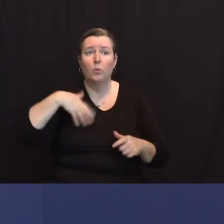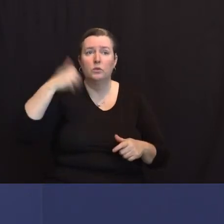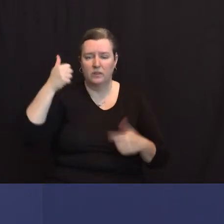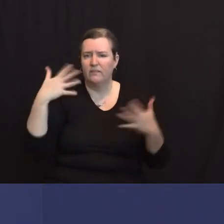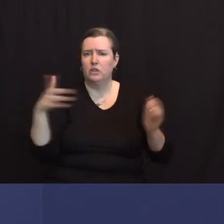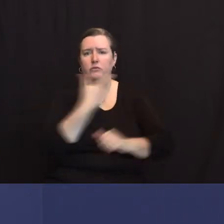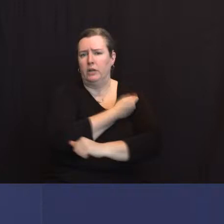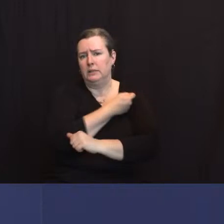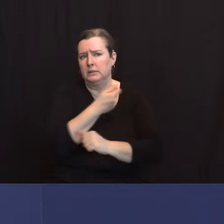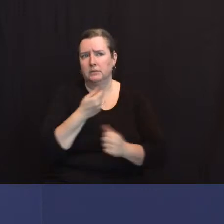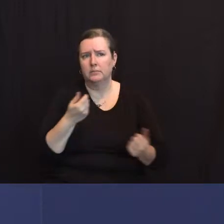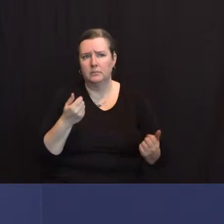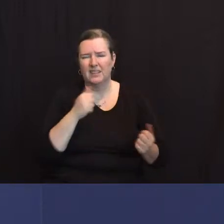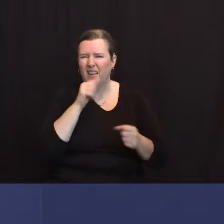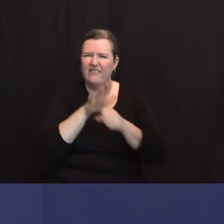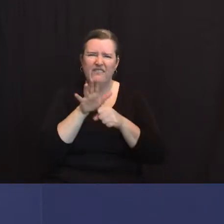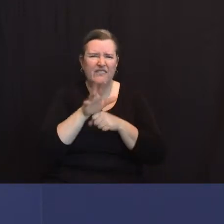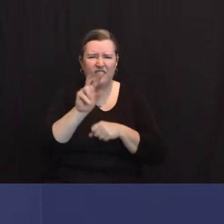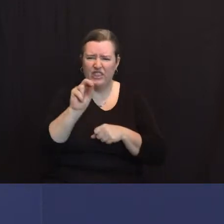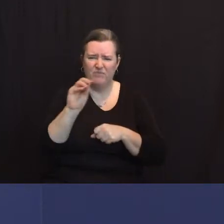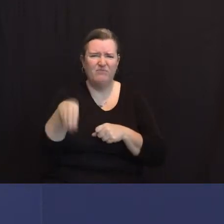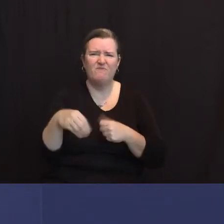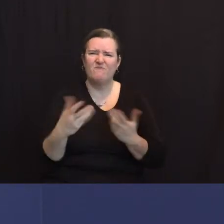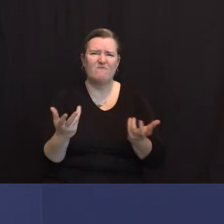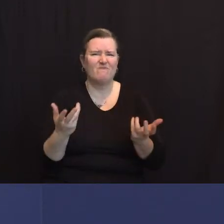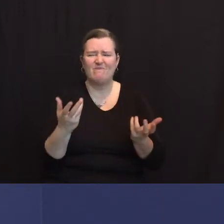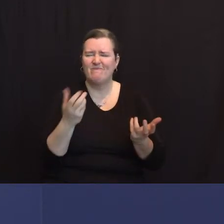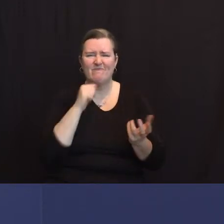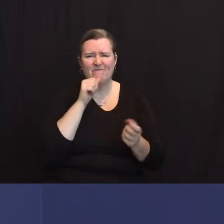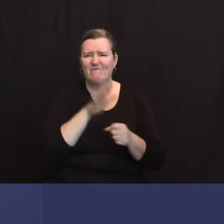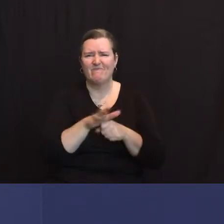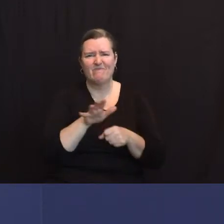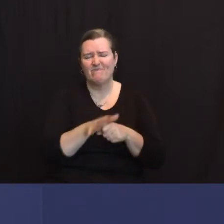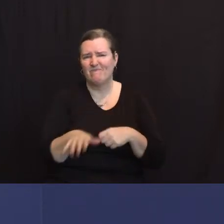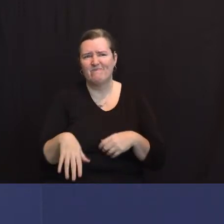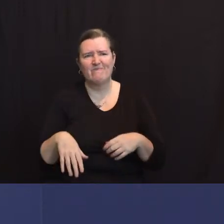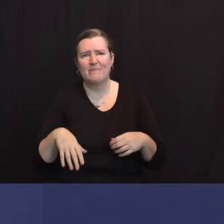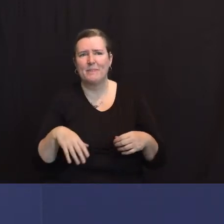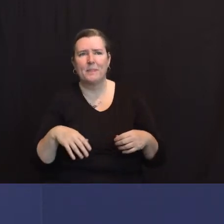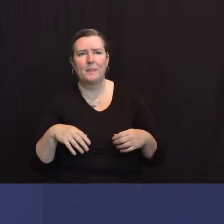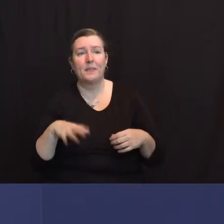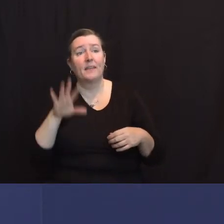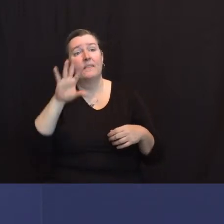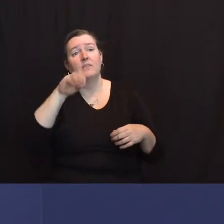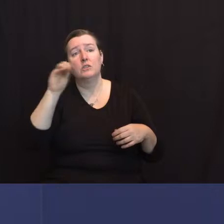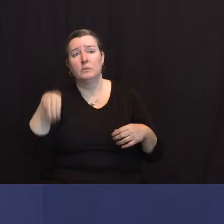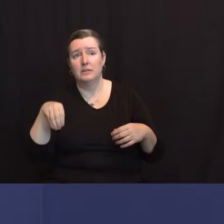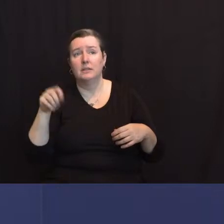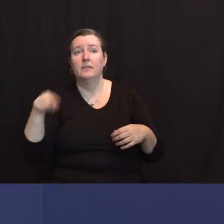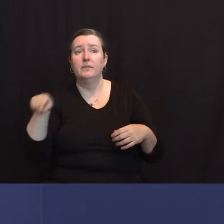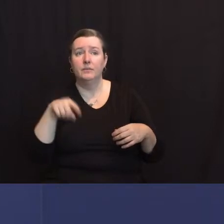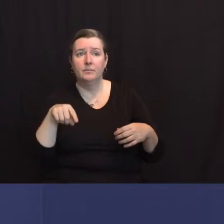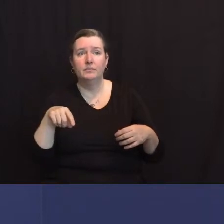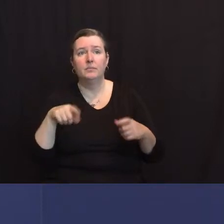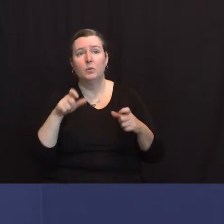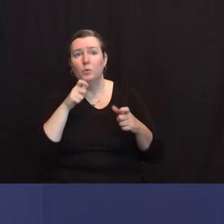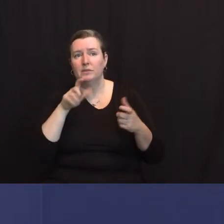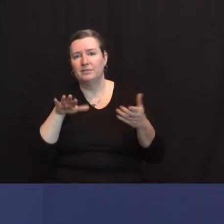low. And the reason it's too low is 50% in that age group are the ones that are dying from this